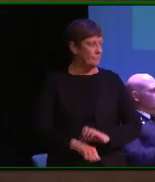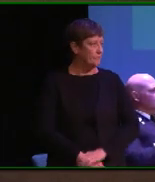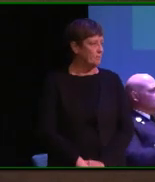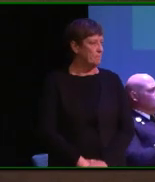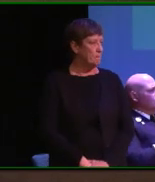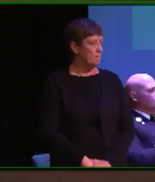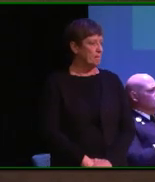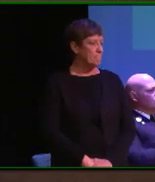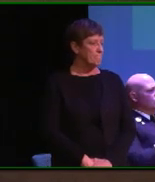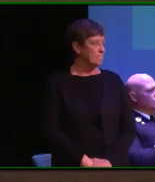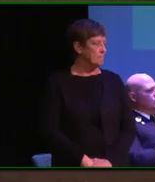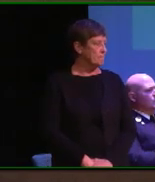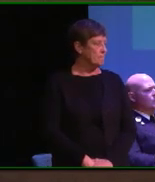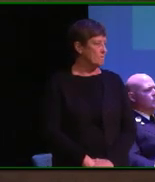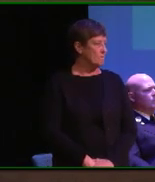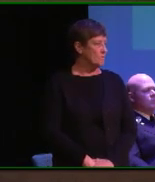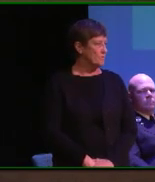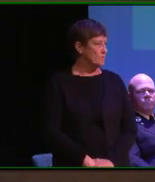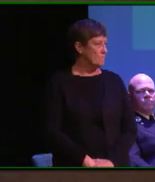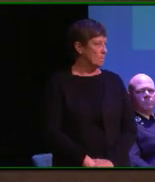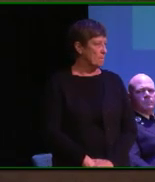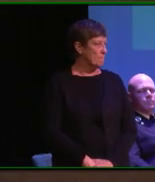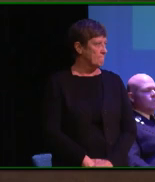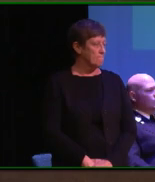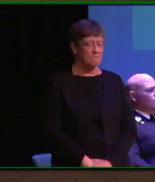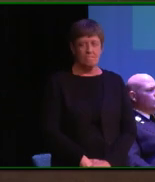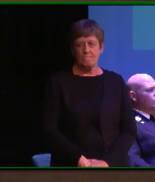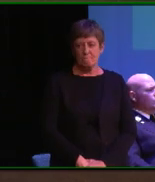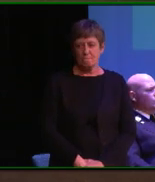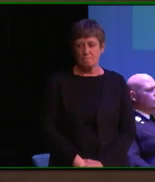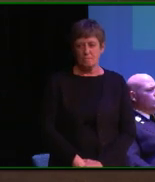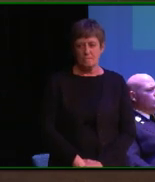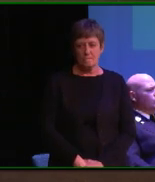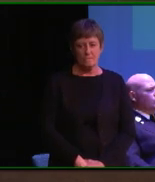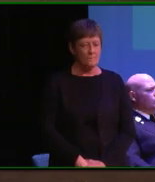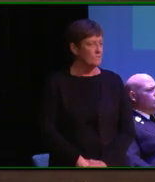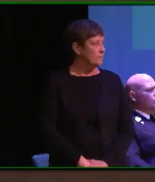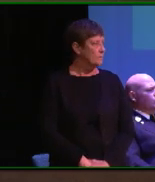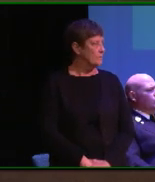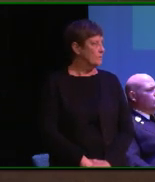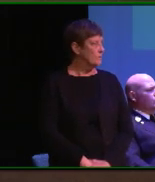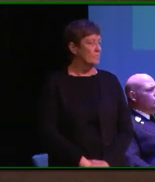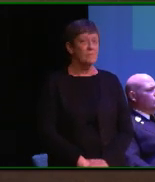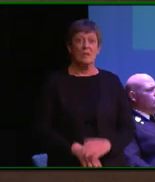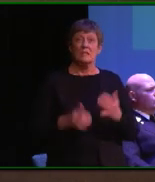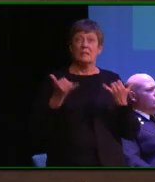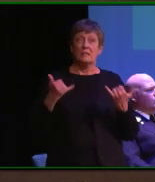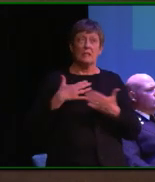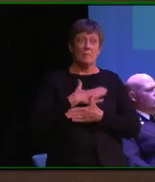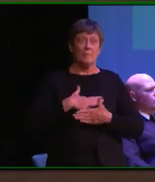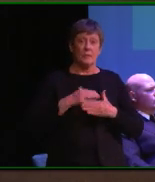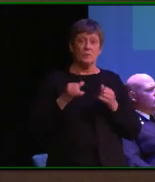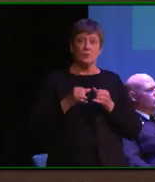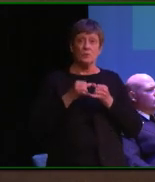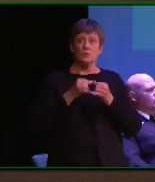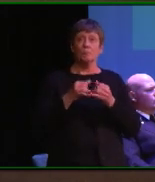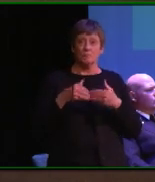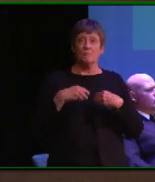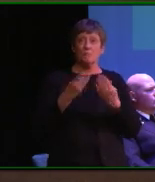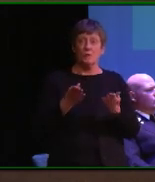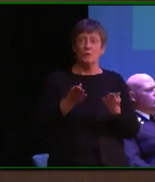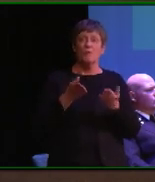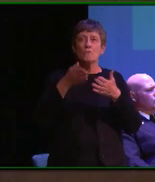Yeah. It is now my pleasure to award the remaining